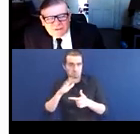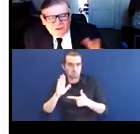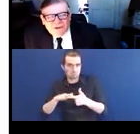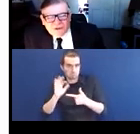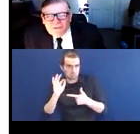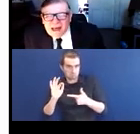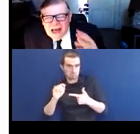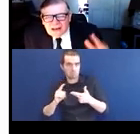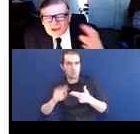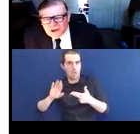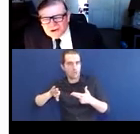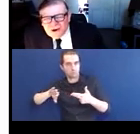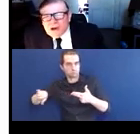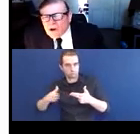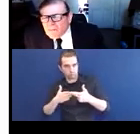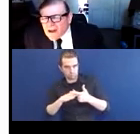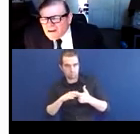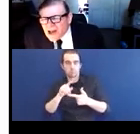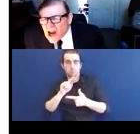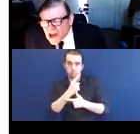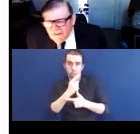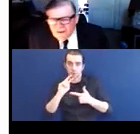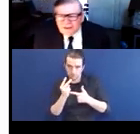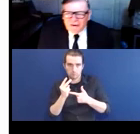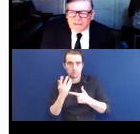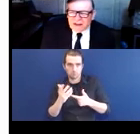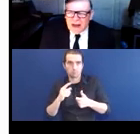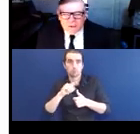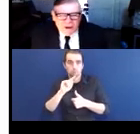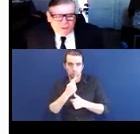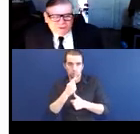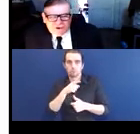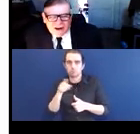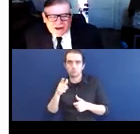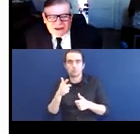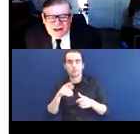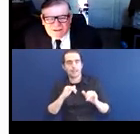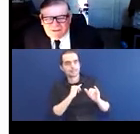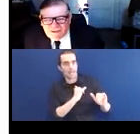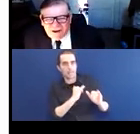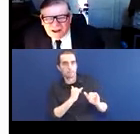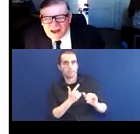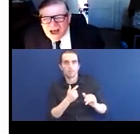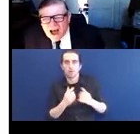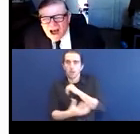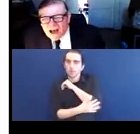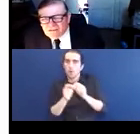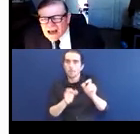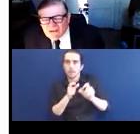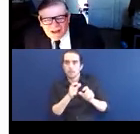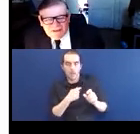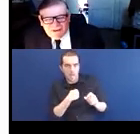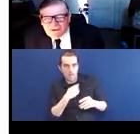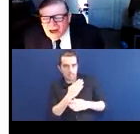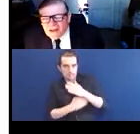barriers for both of them? And 2, what are the barriers that are different from disabled people struggling to live differently? How